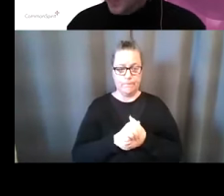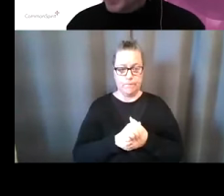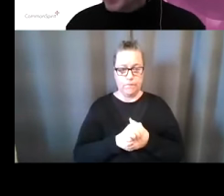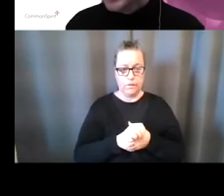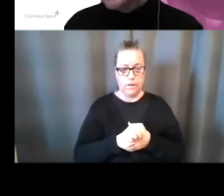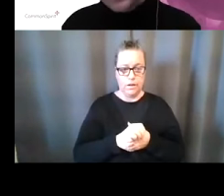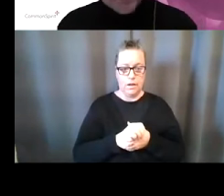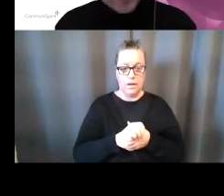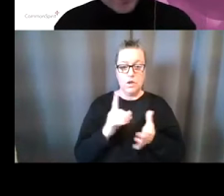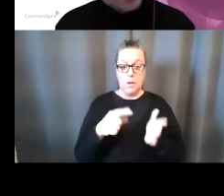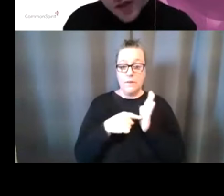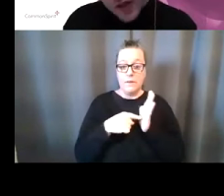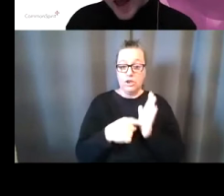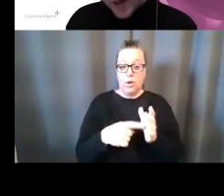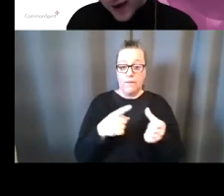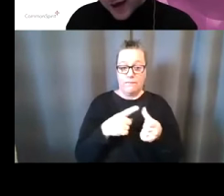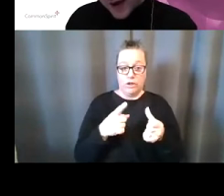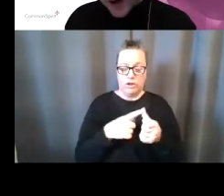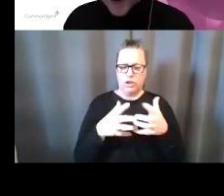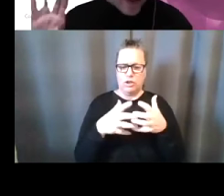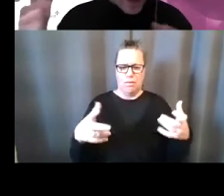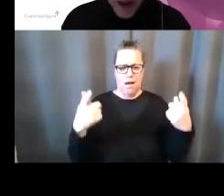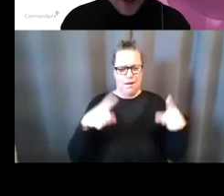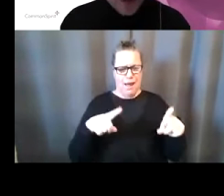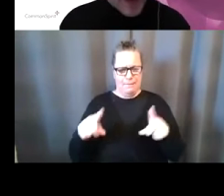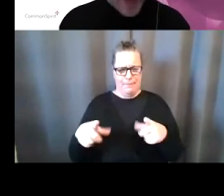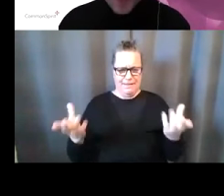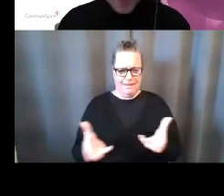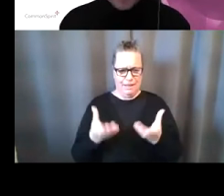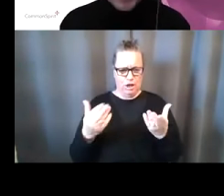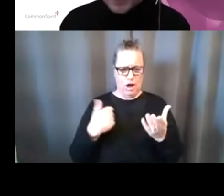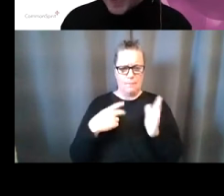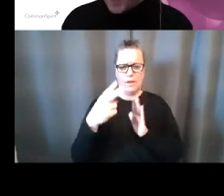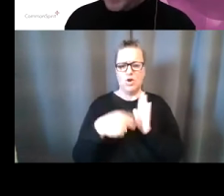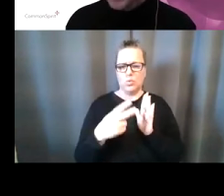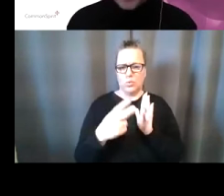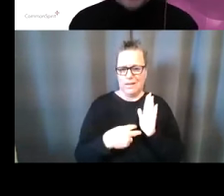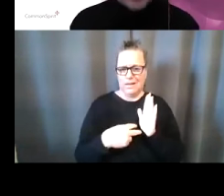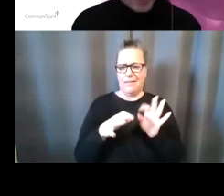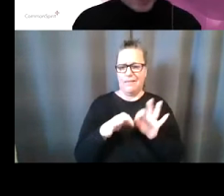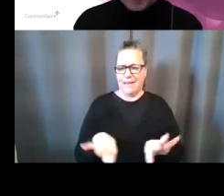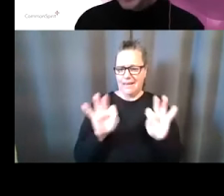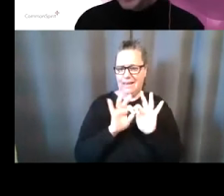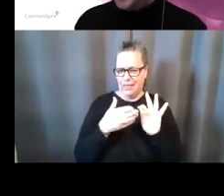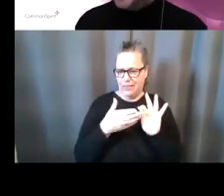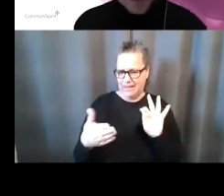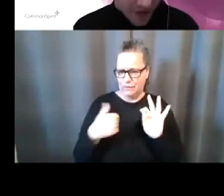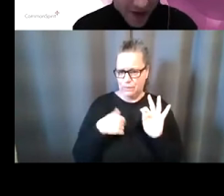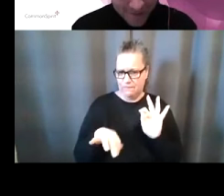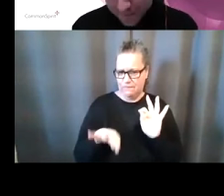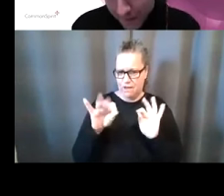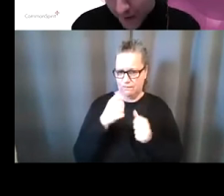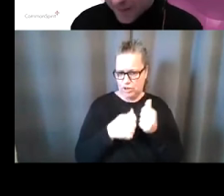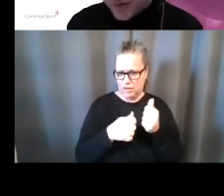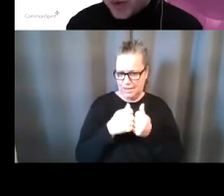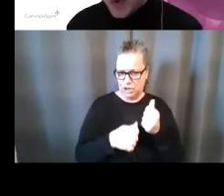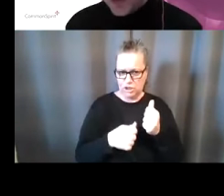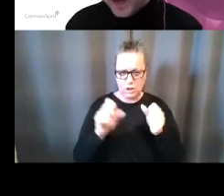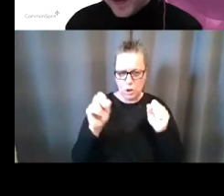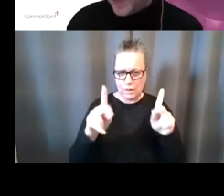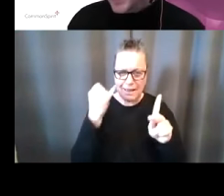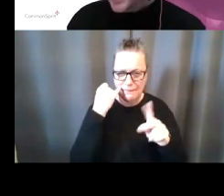So I'm going to show you the first fishbone. There's a lot happening here, and I'm going to read out loud kind of the key takeaways that we found for each. So it's okay if you aren't able